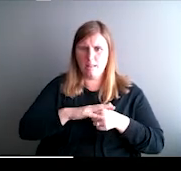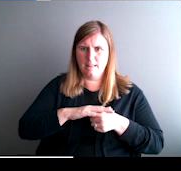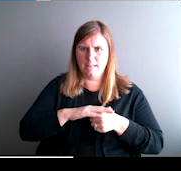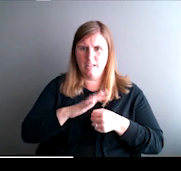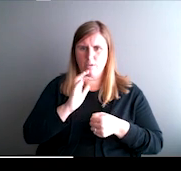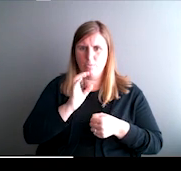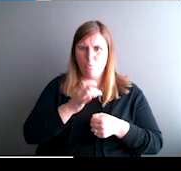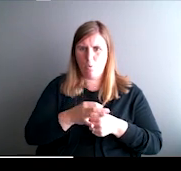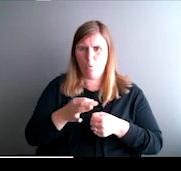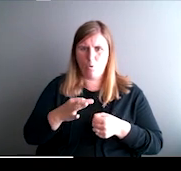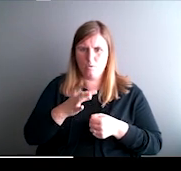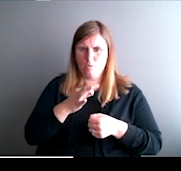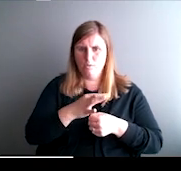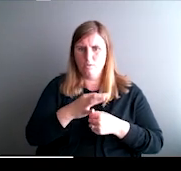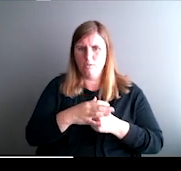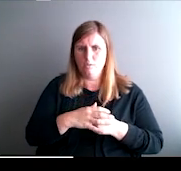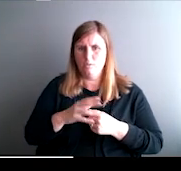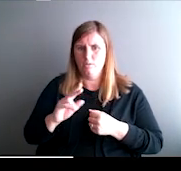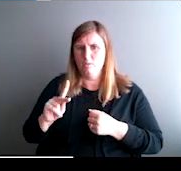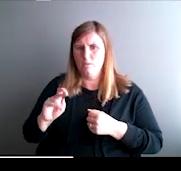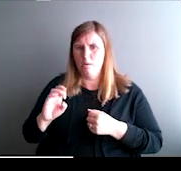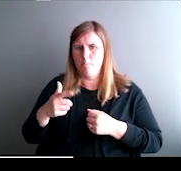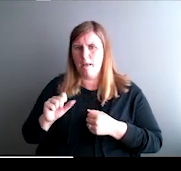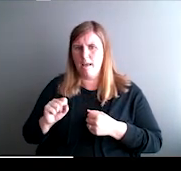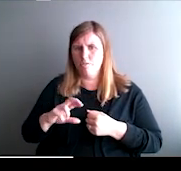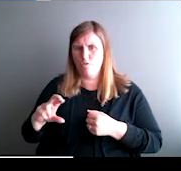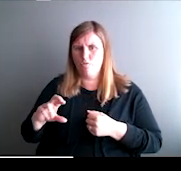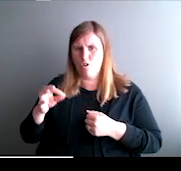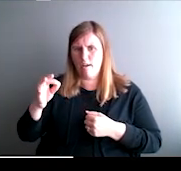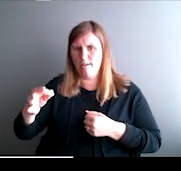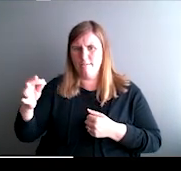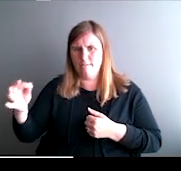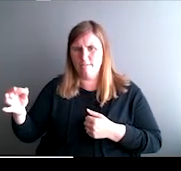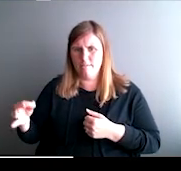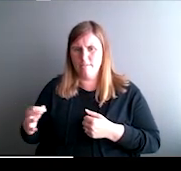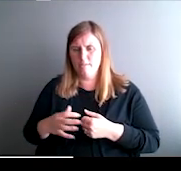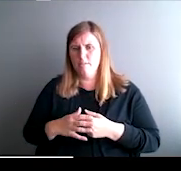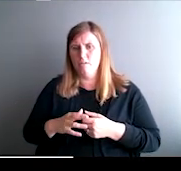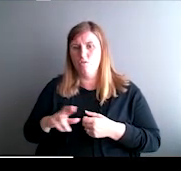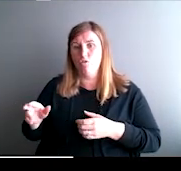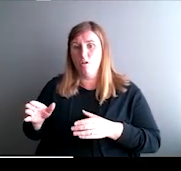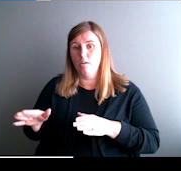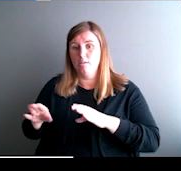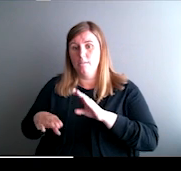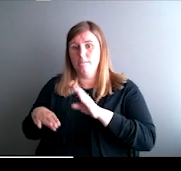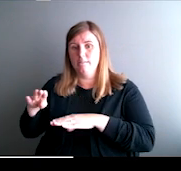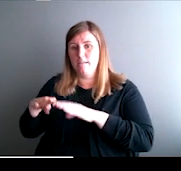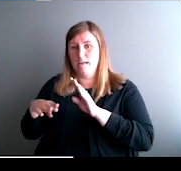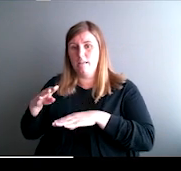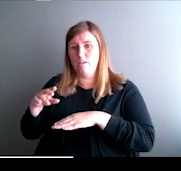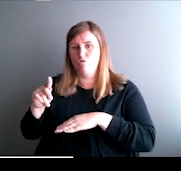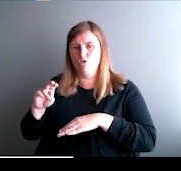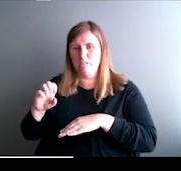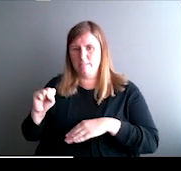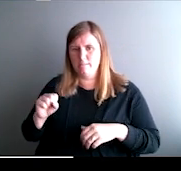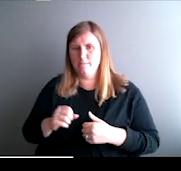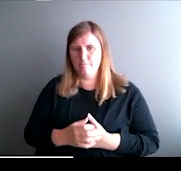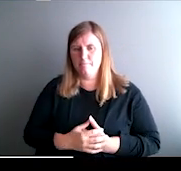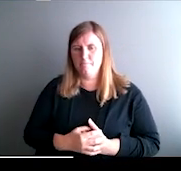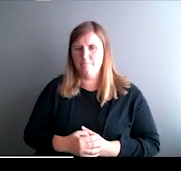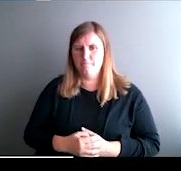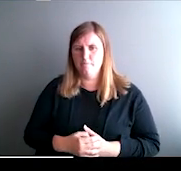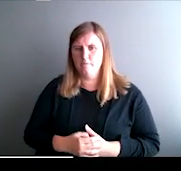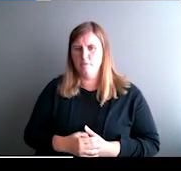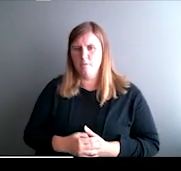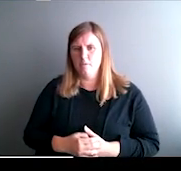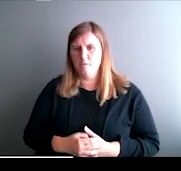holes in, and it looks like pegs. And on the right-hand picture, there's stacking rings and things of that nature. All